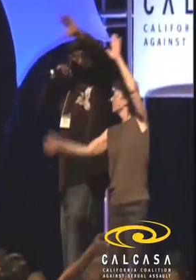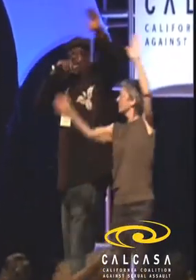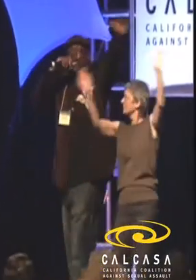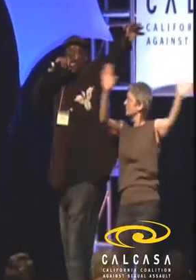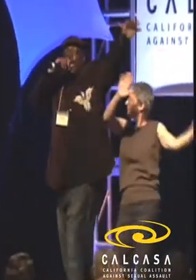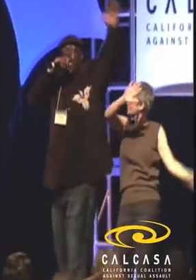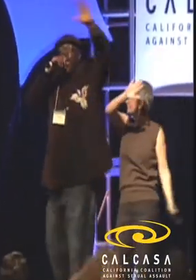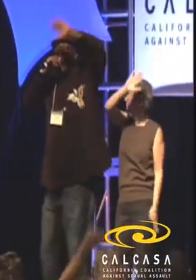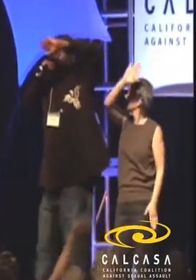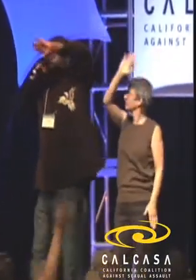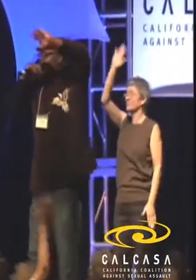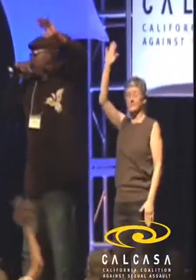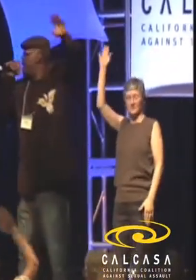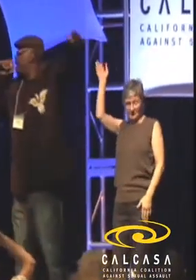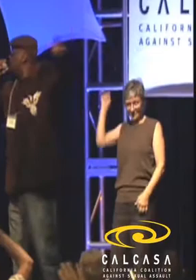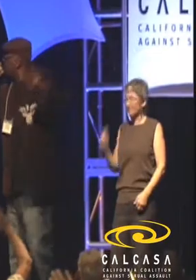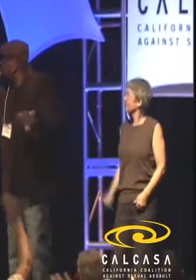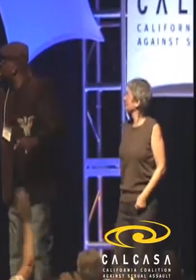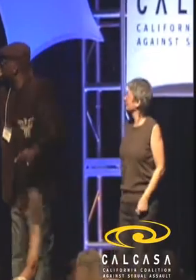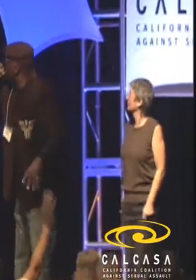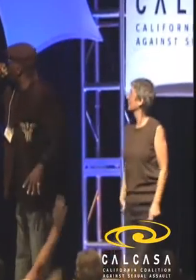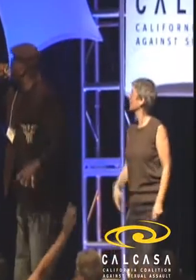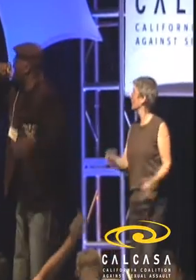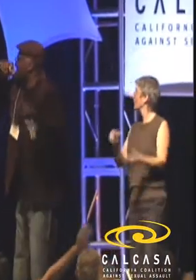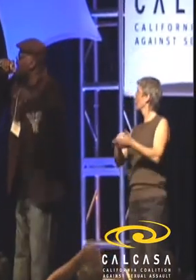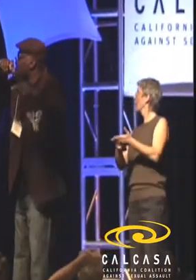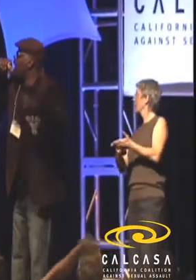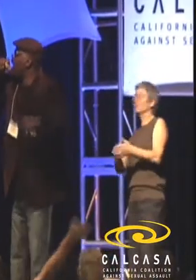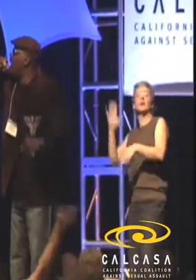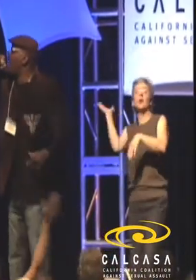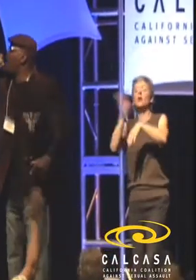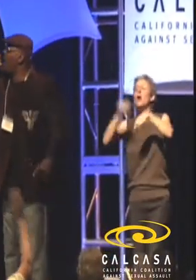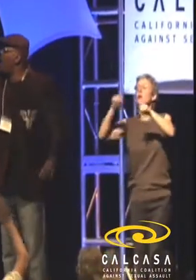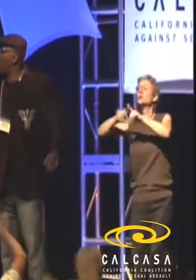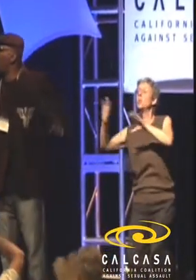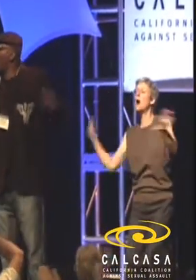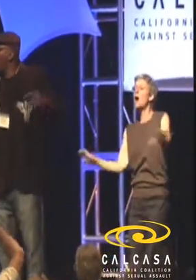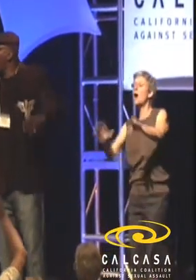Atey. Atey. Atey. Atey. This is a call to action.